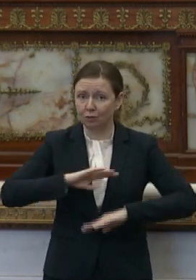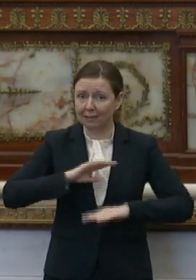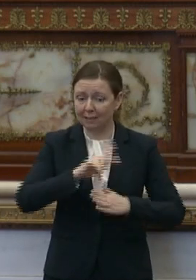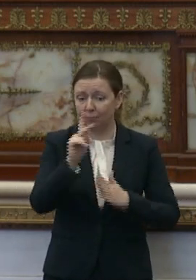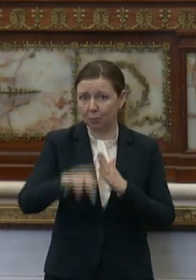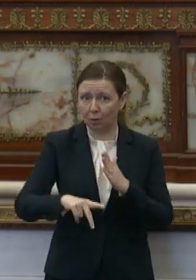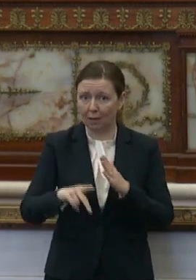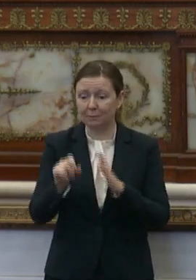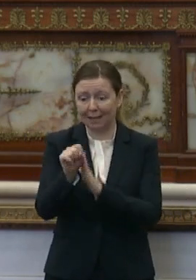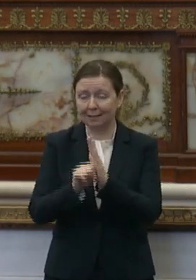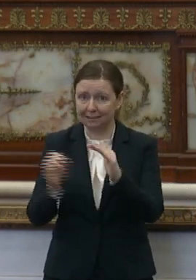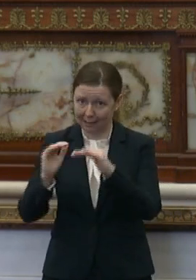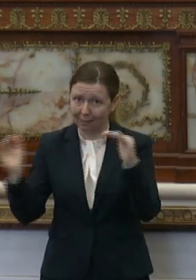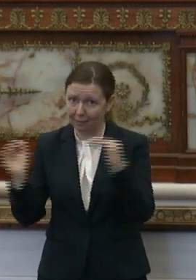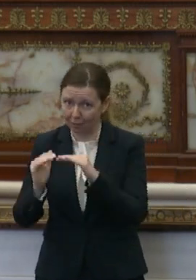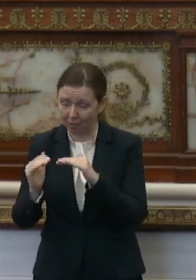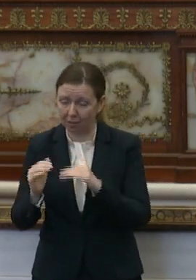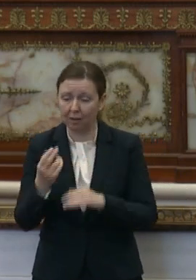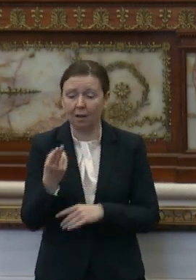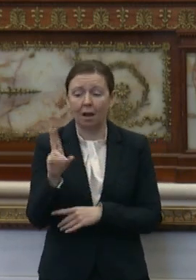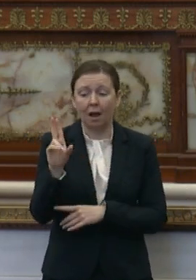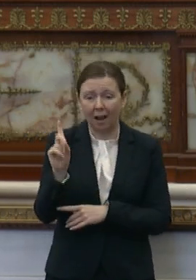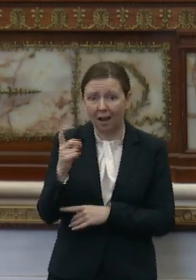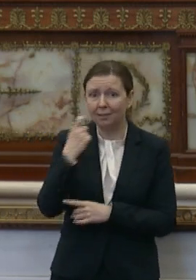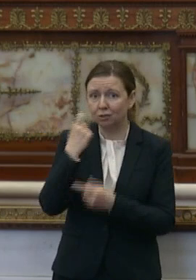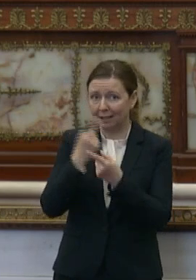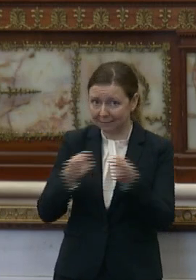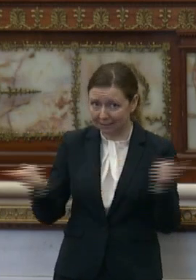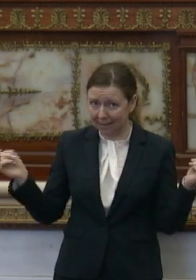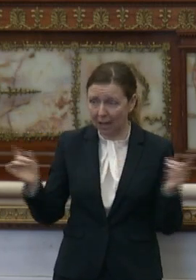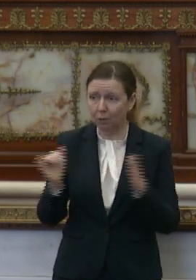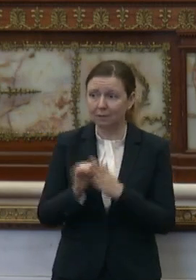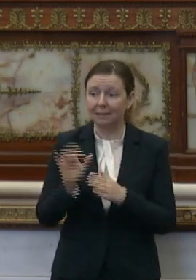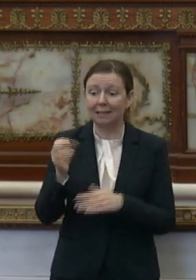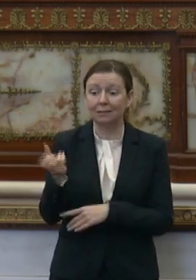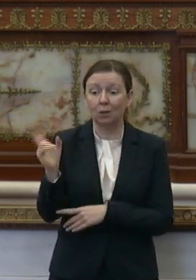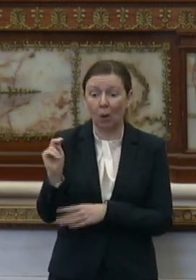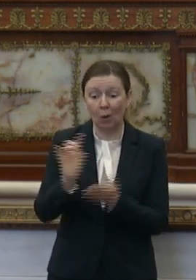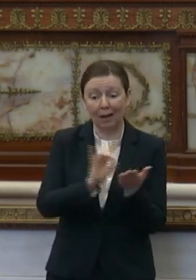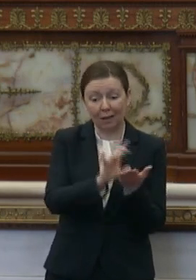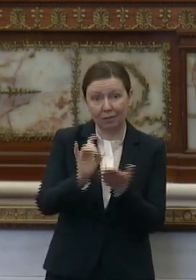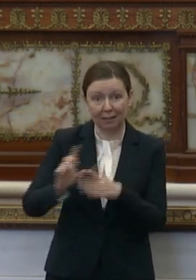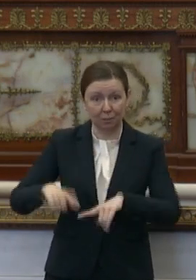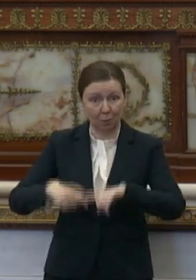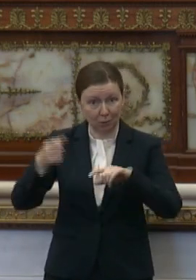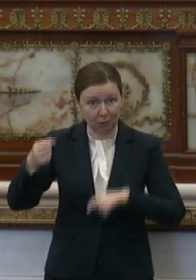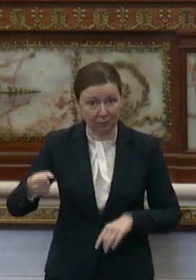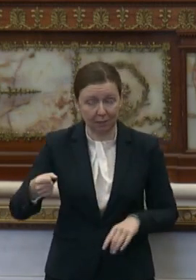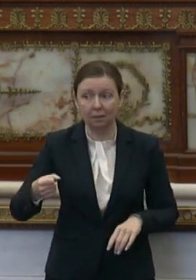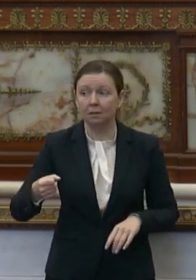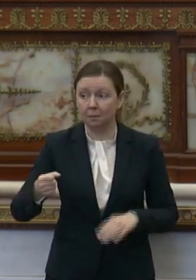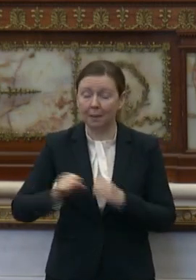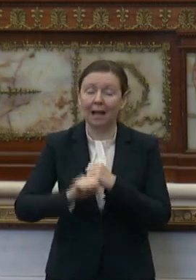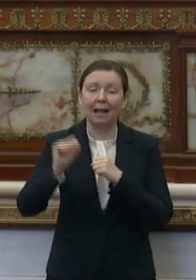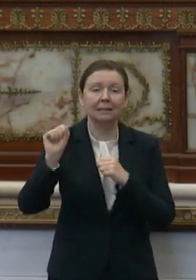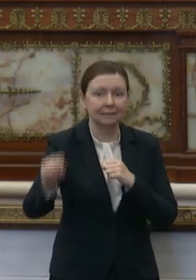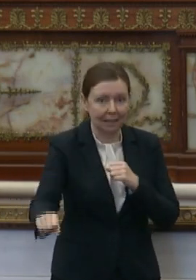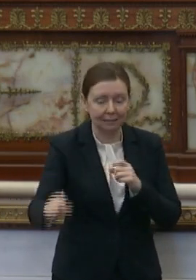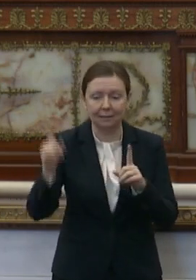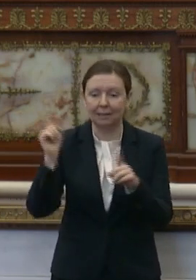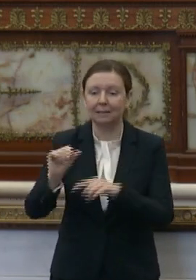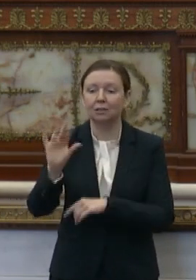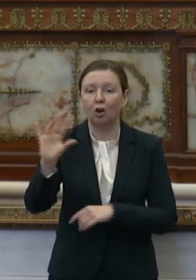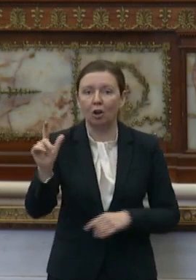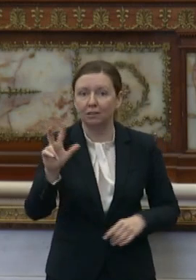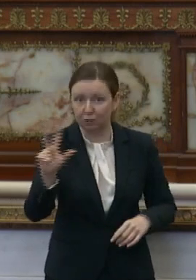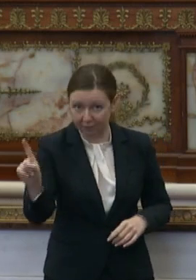programs at the state level. HUD has just announced that its own eviction moratorium has been extended until